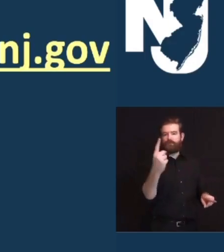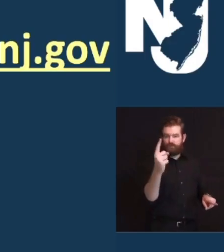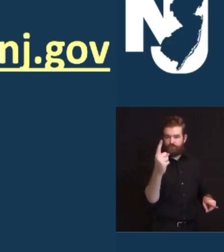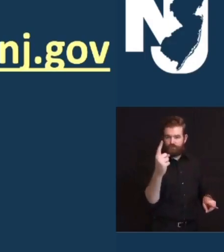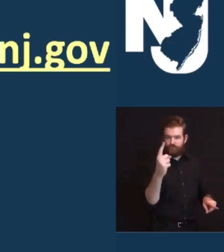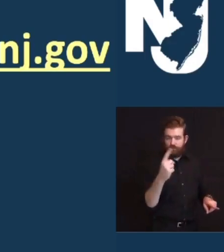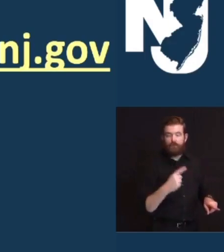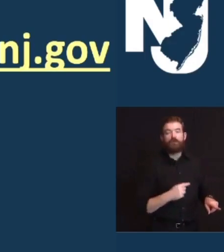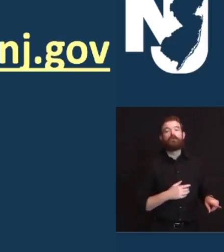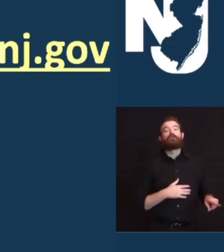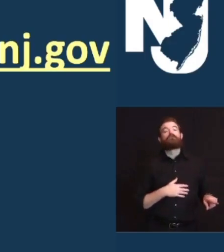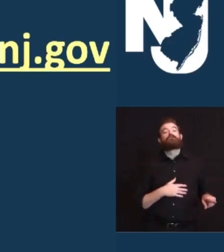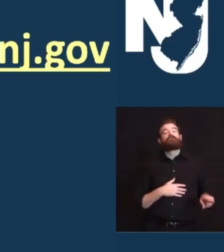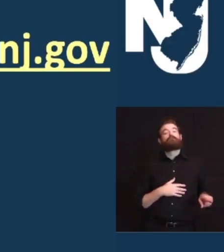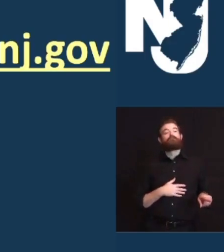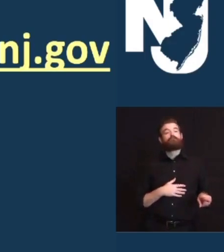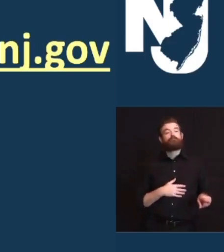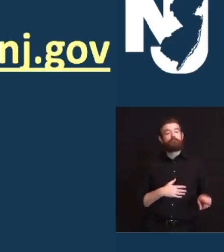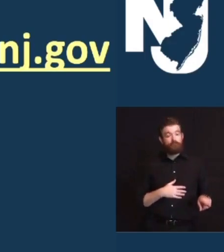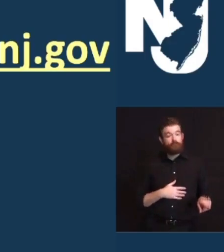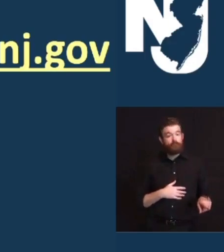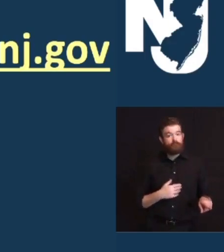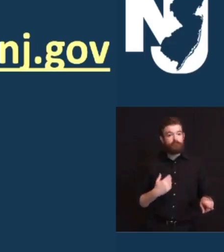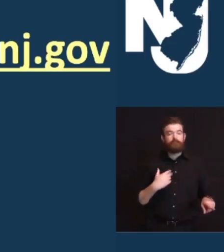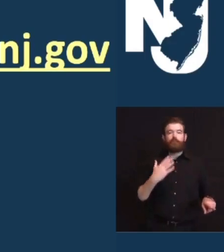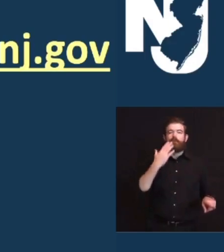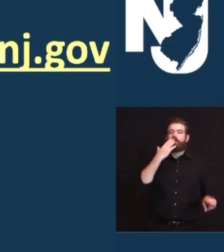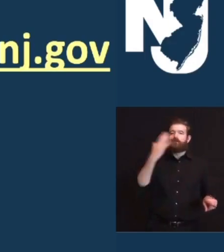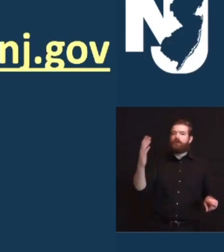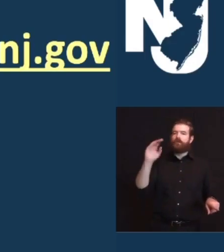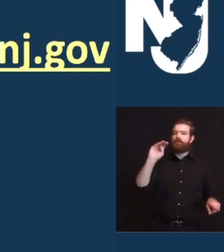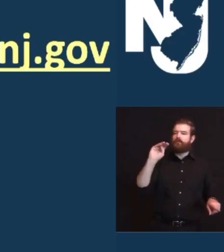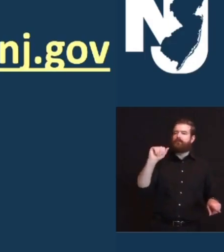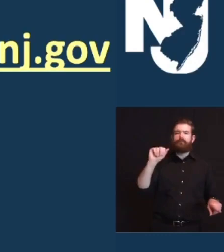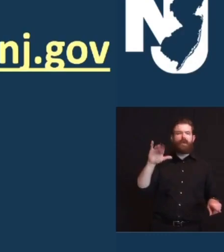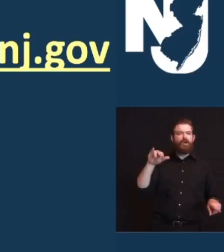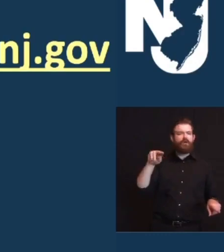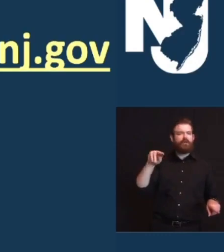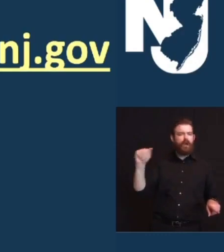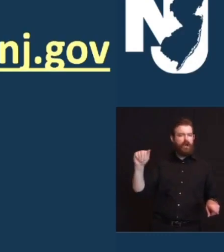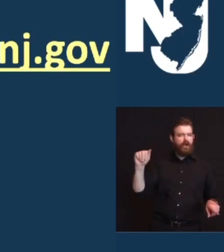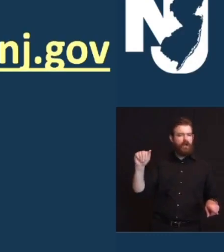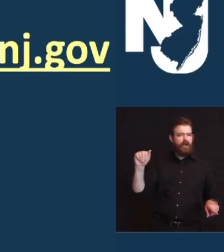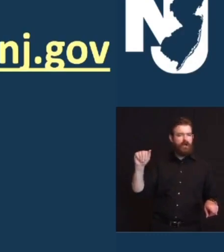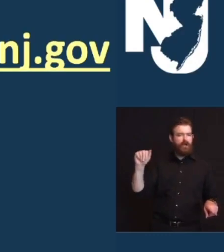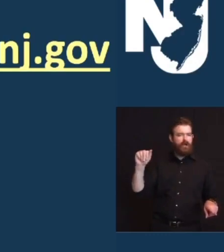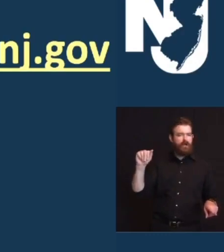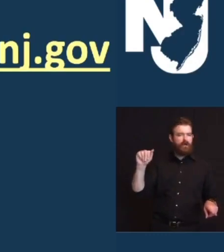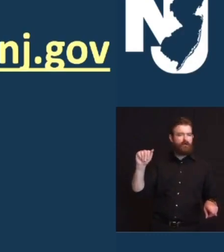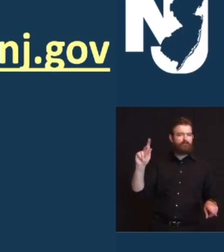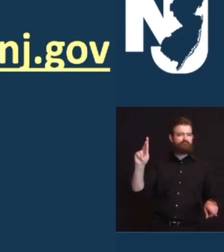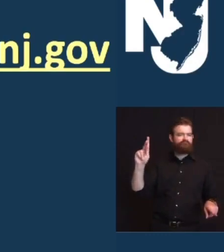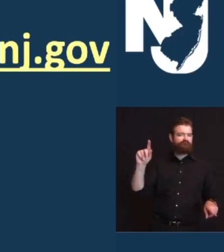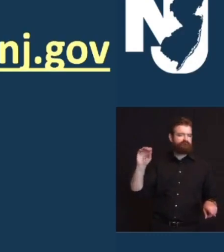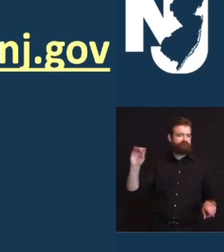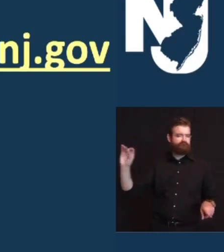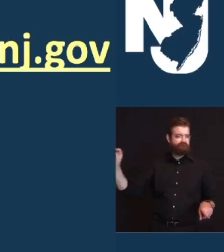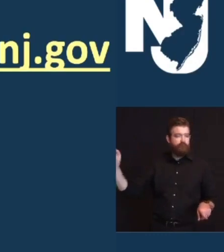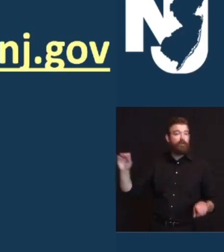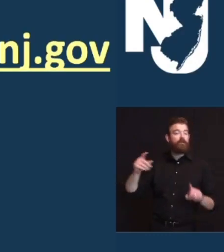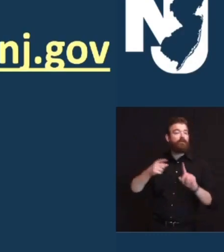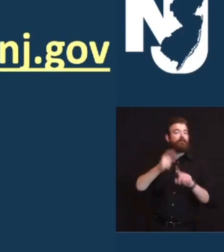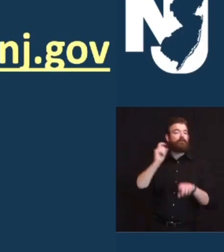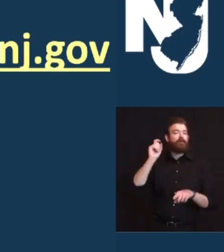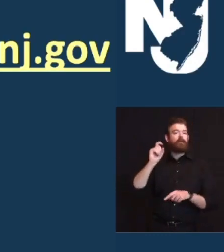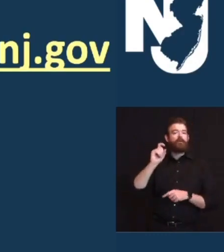the Division of Banking and Insurance. It's done an extraordinary job to she and her team to get us to this point